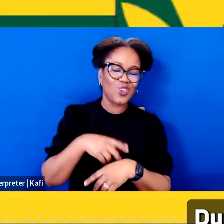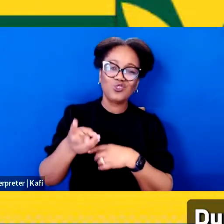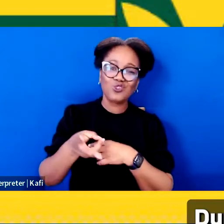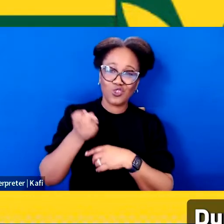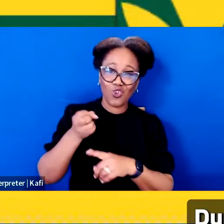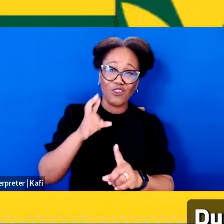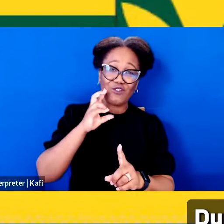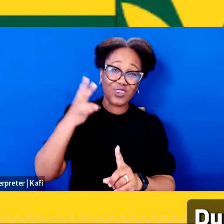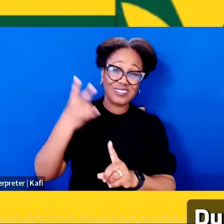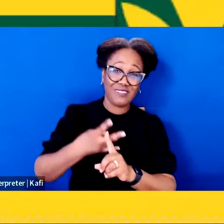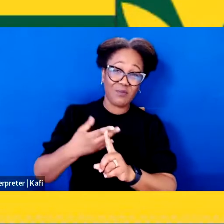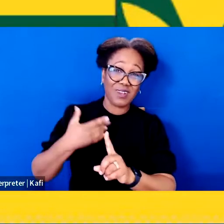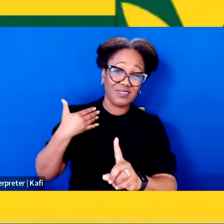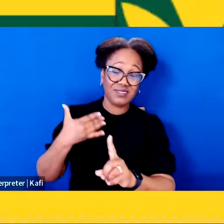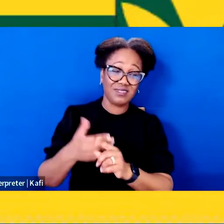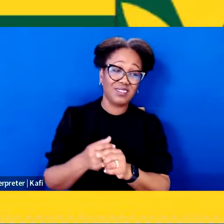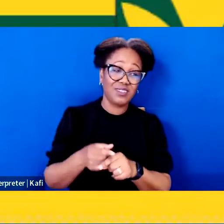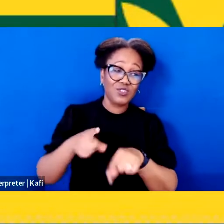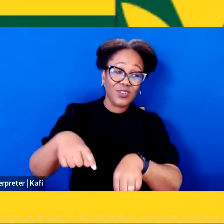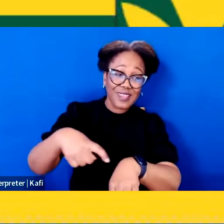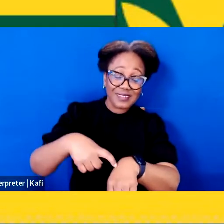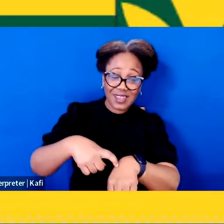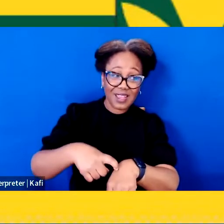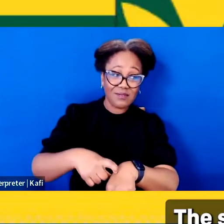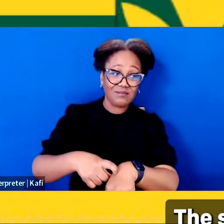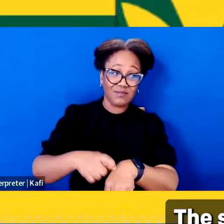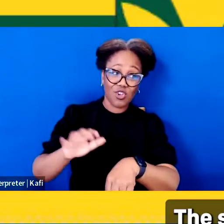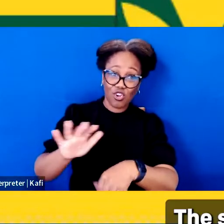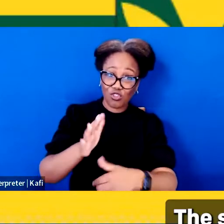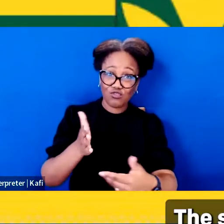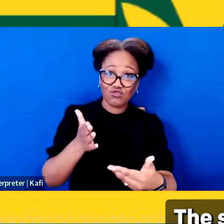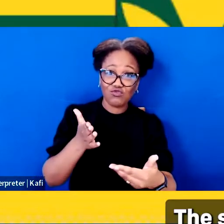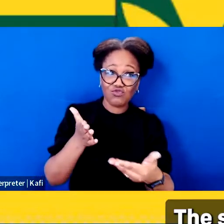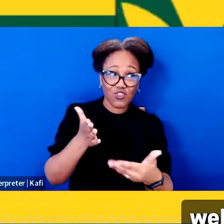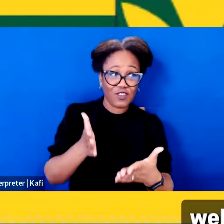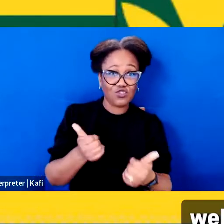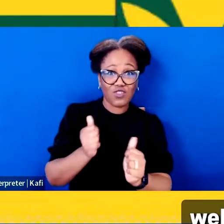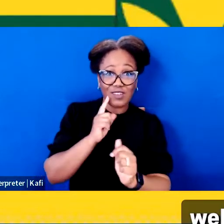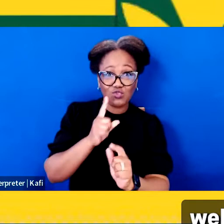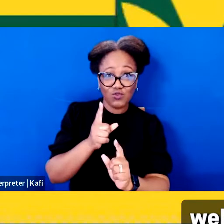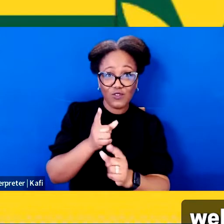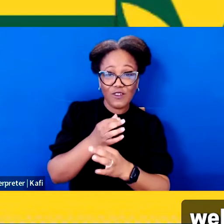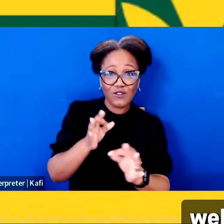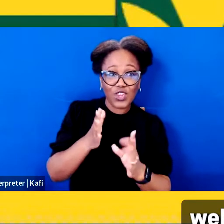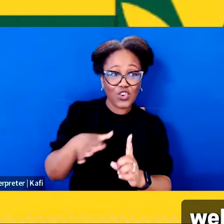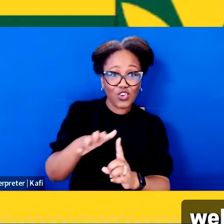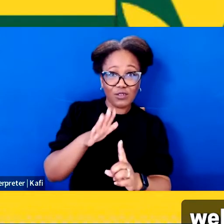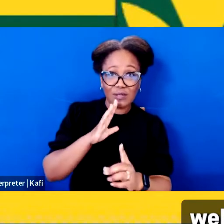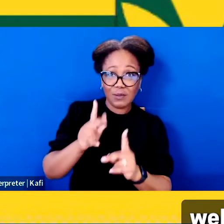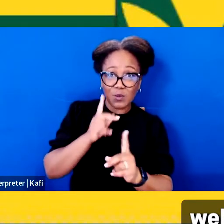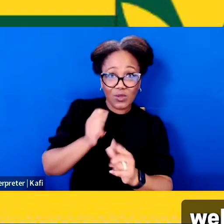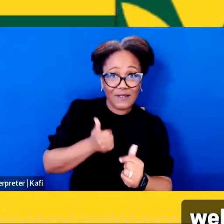During that time, her subjects tried to free her. The subjects were held captive as well, and under threat of